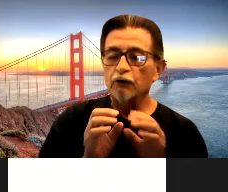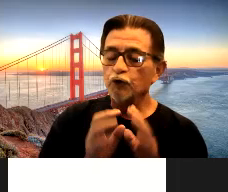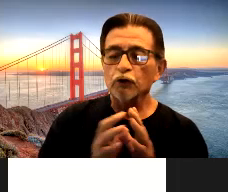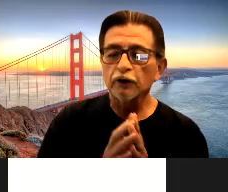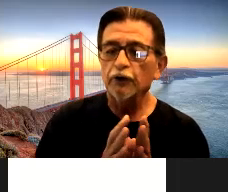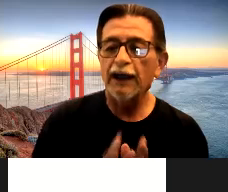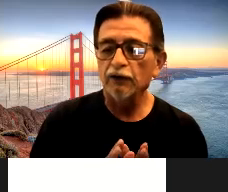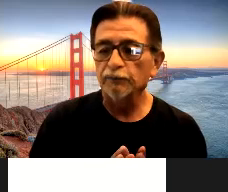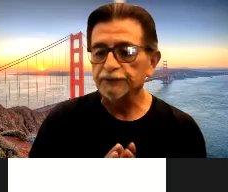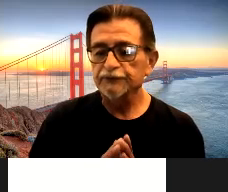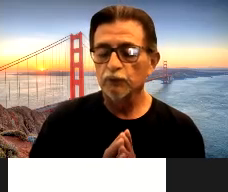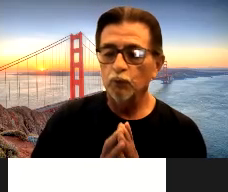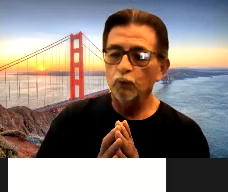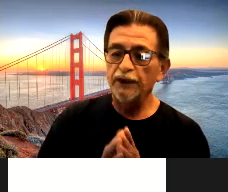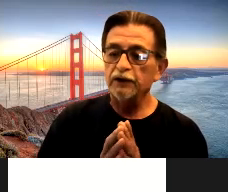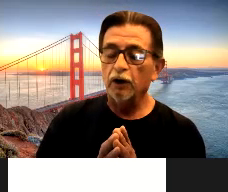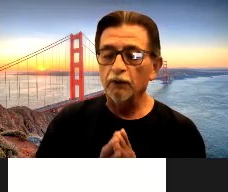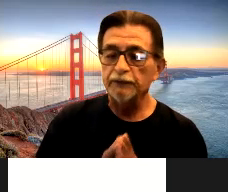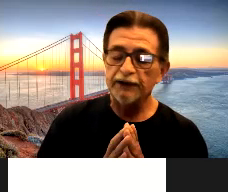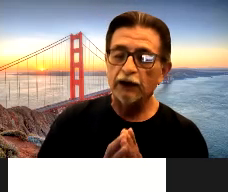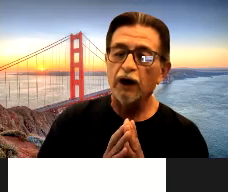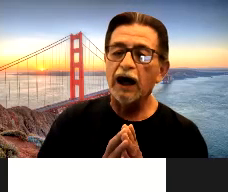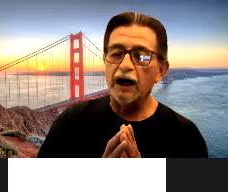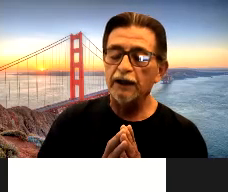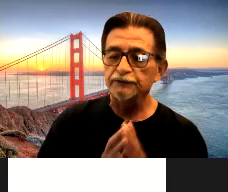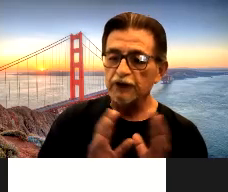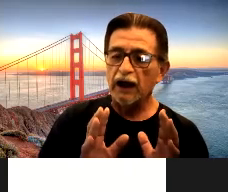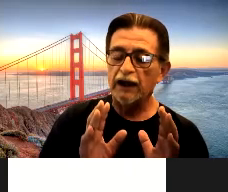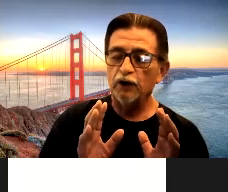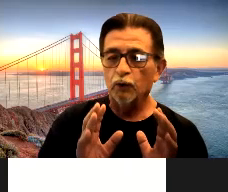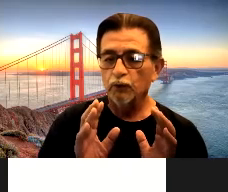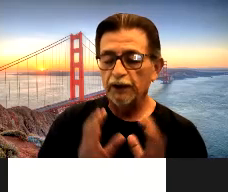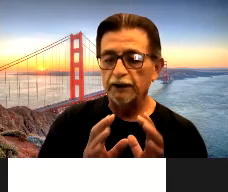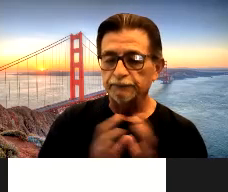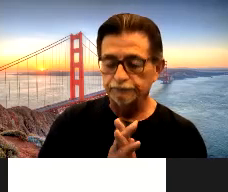those now are no longer elements. We call them now ions,